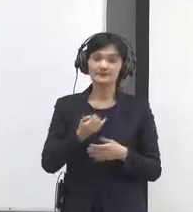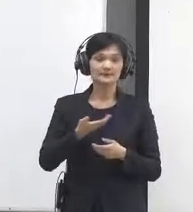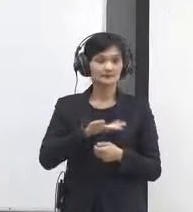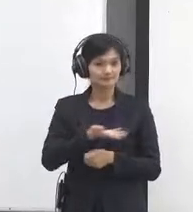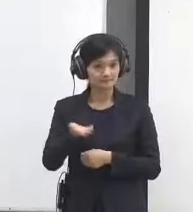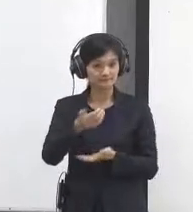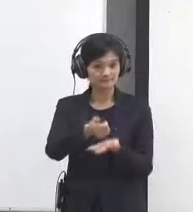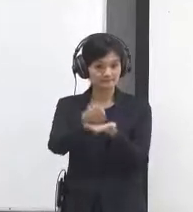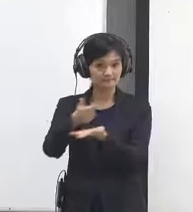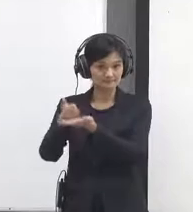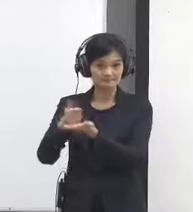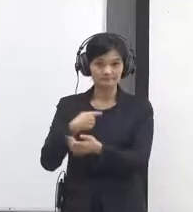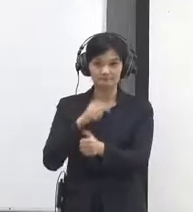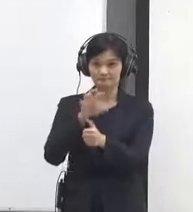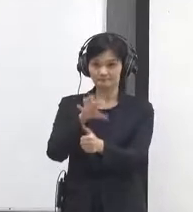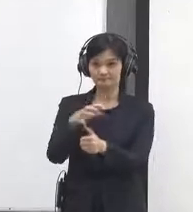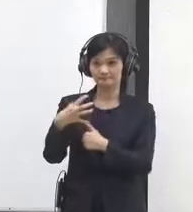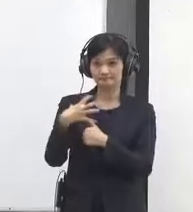other.